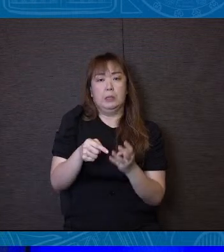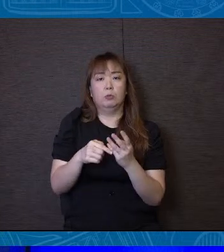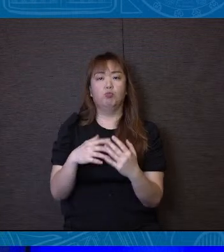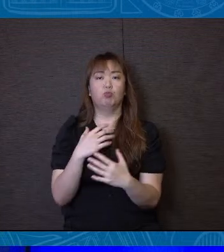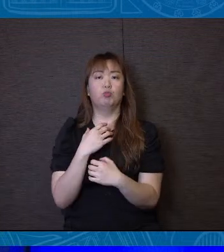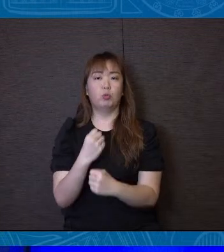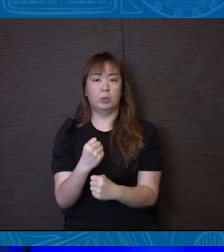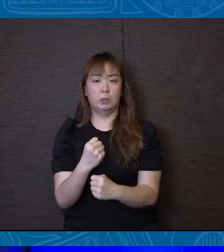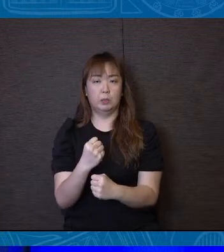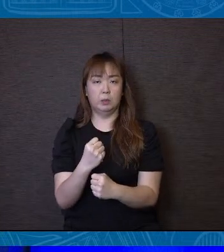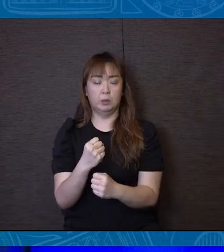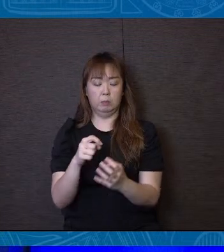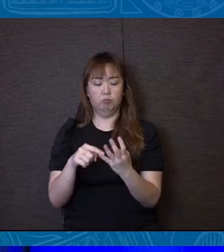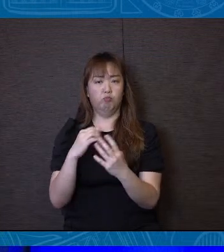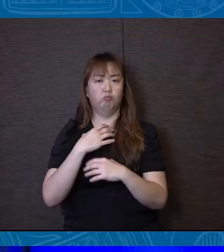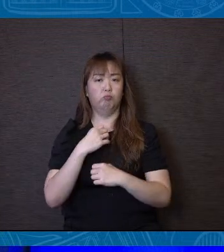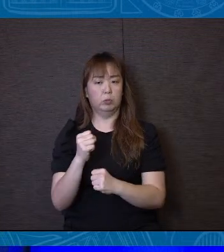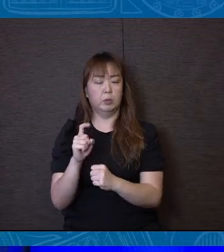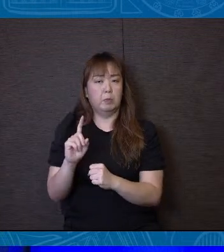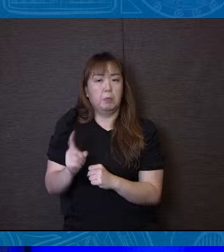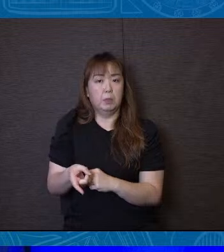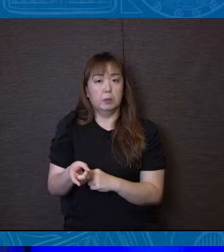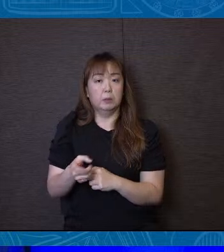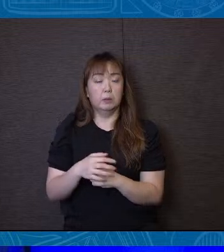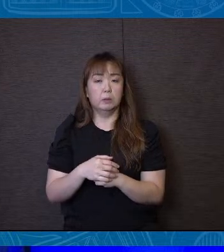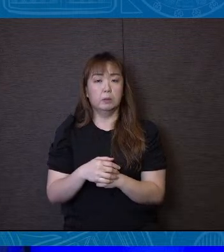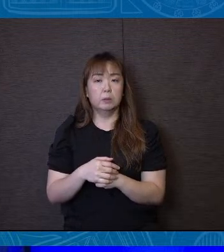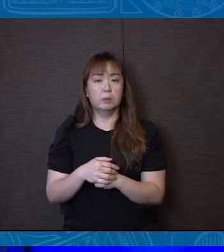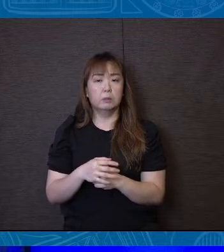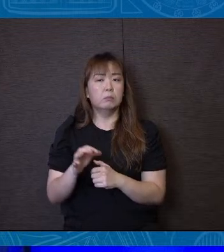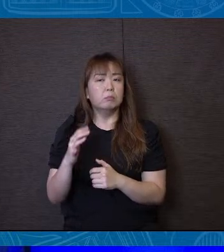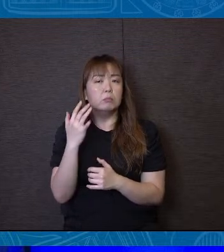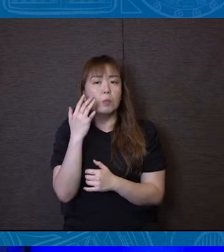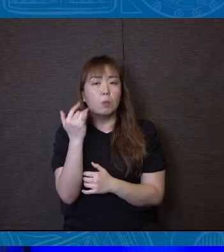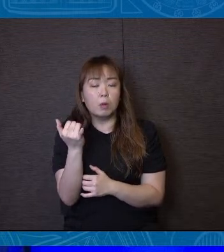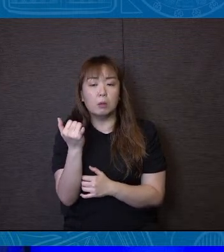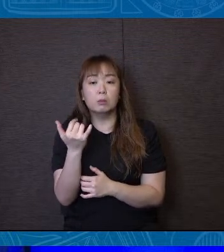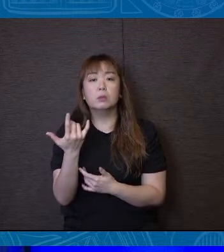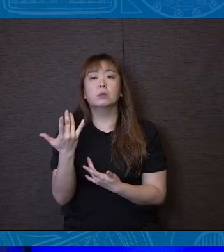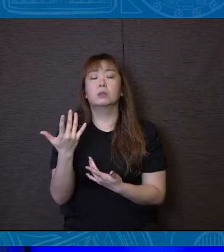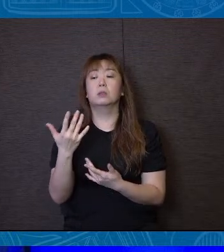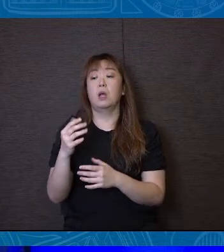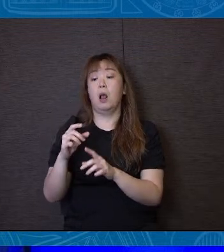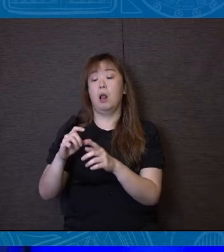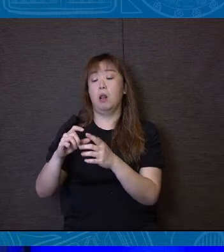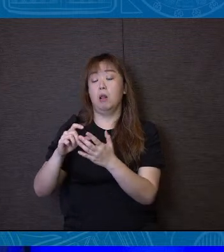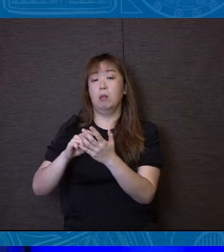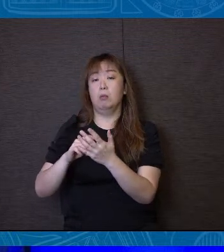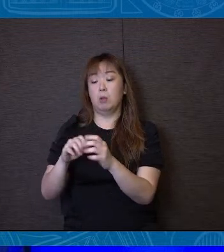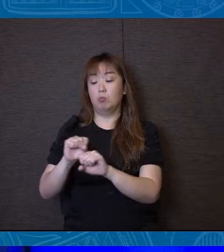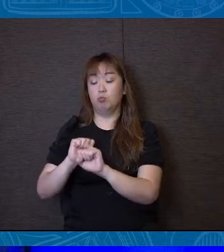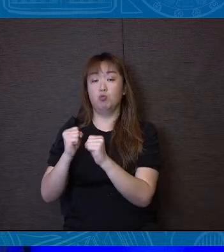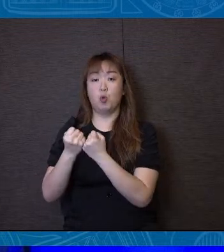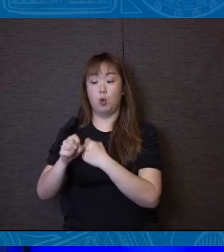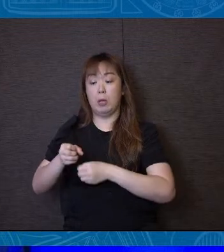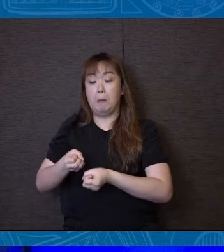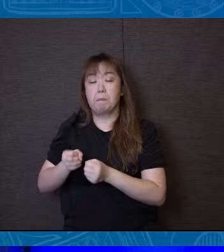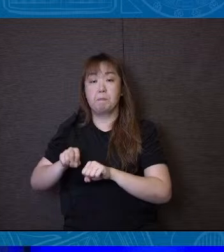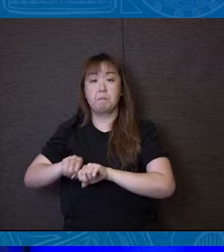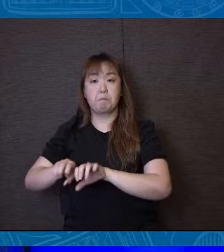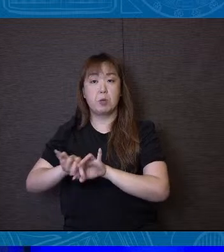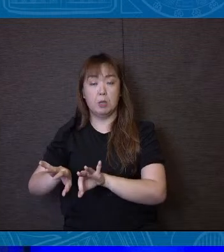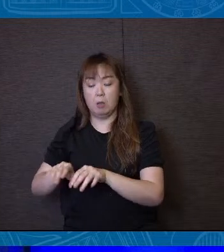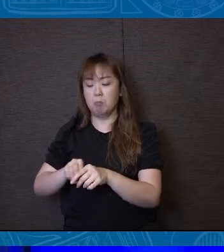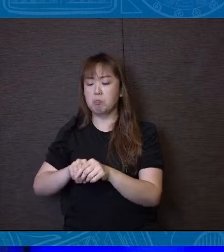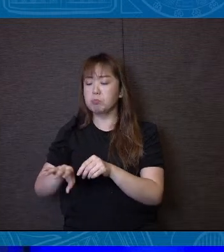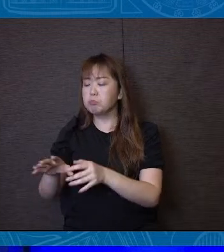trustable, because in some cases when the message is going from, let's say, social media, it doesn't go get the action